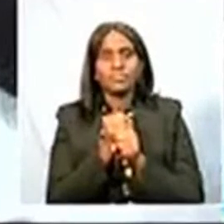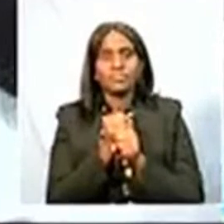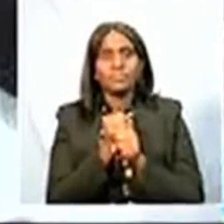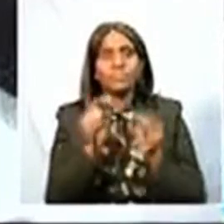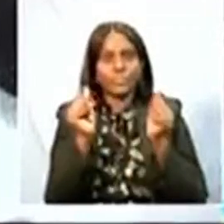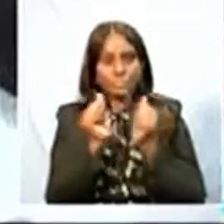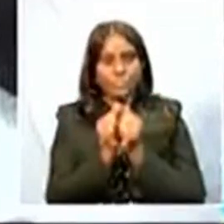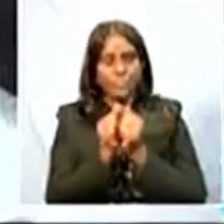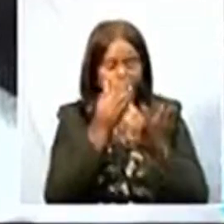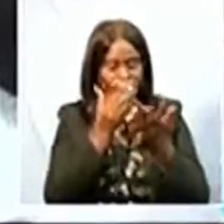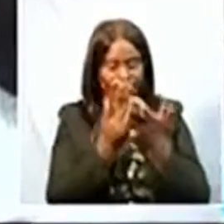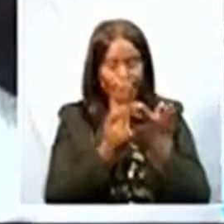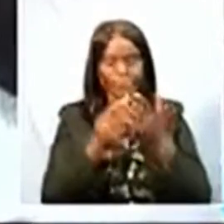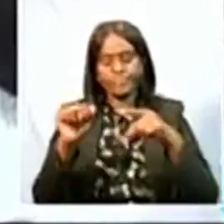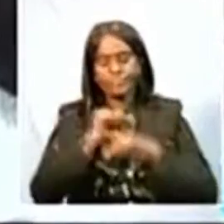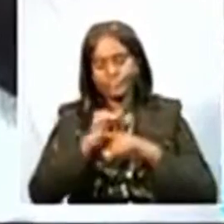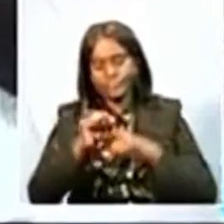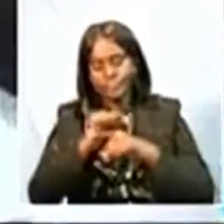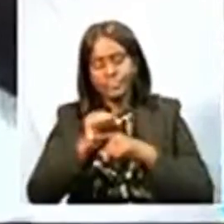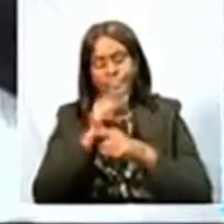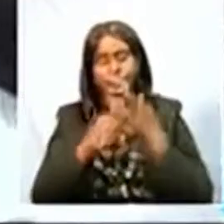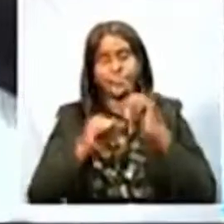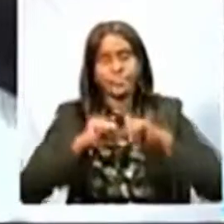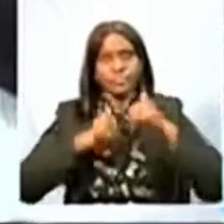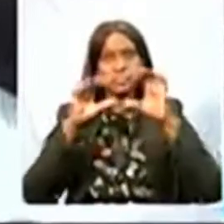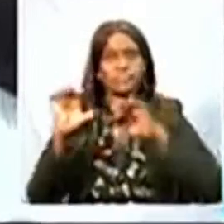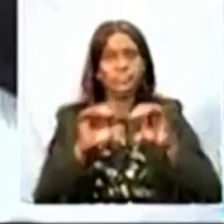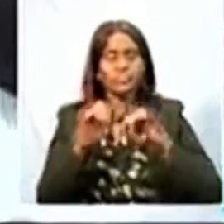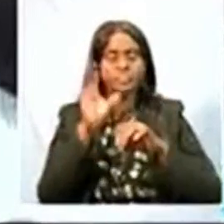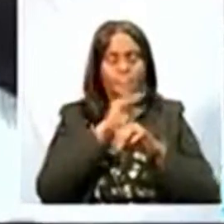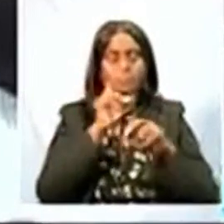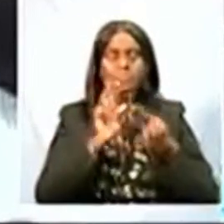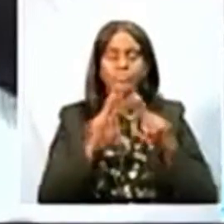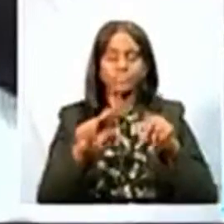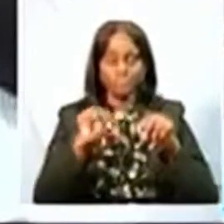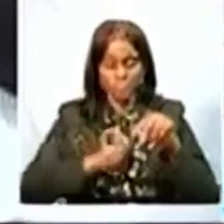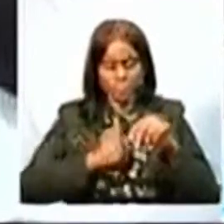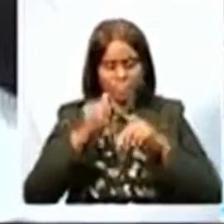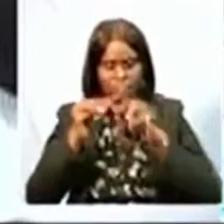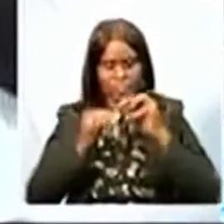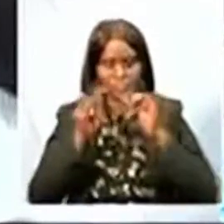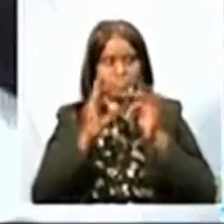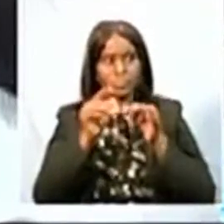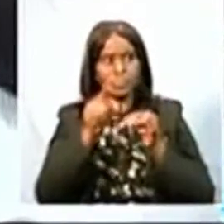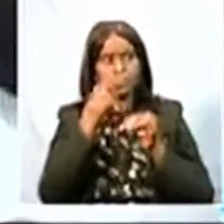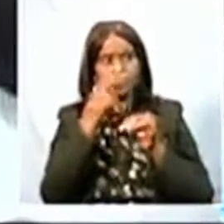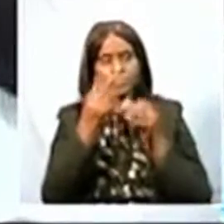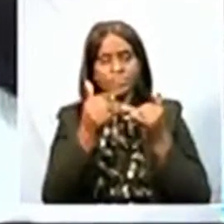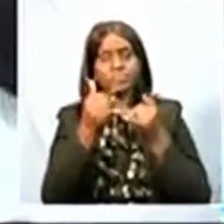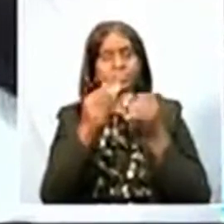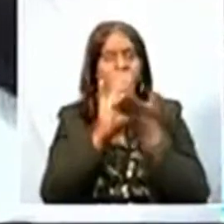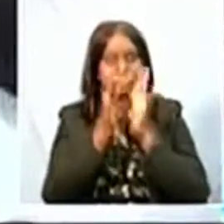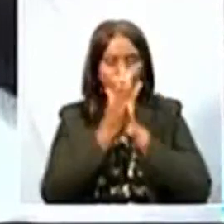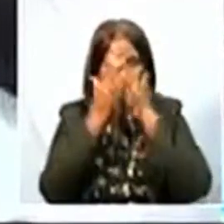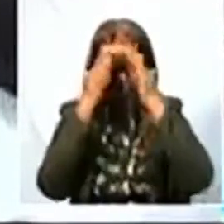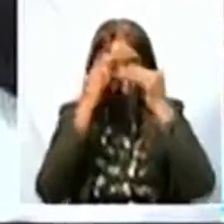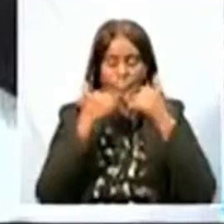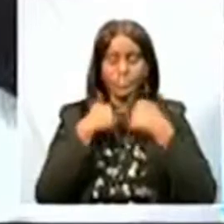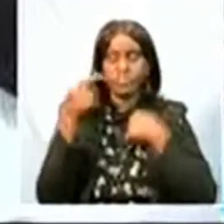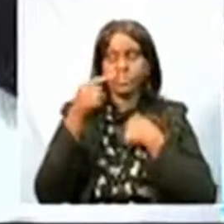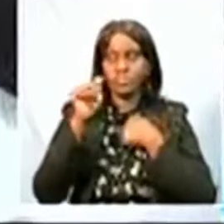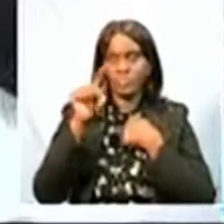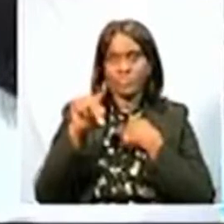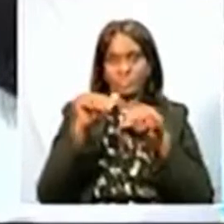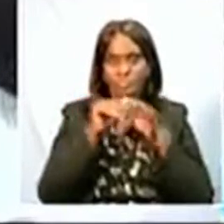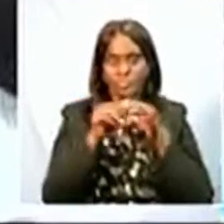With regards to the orientation that we did, Chair, as management, if you realize that there are gaps in the